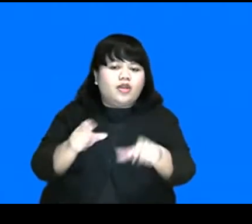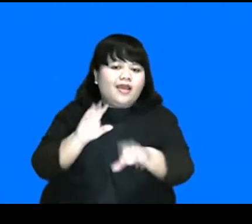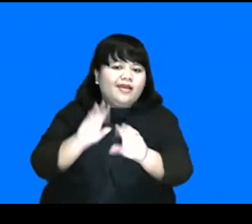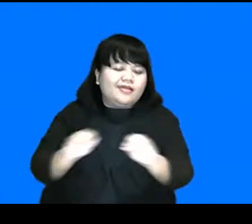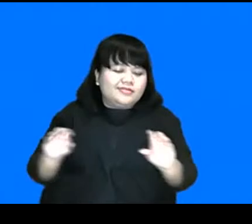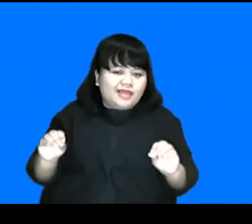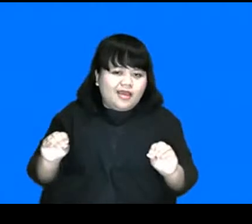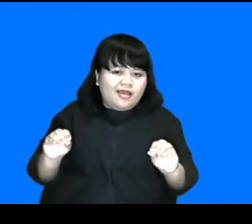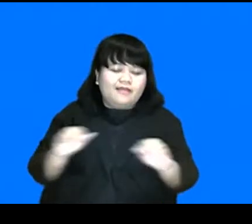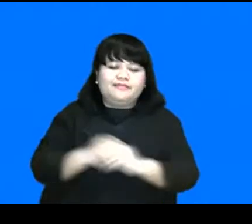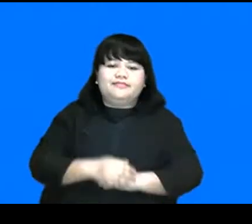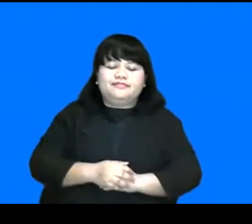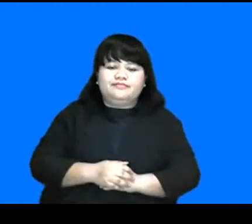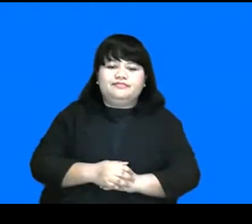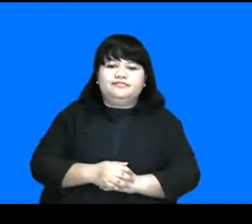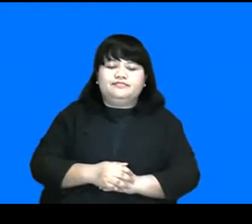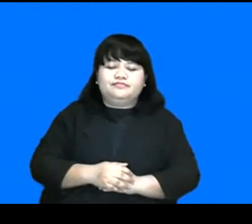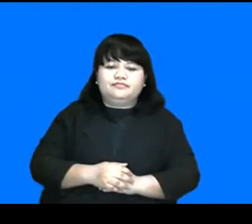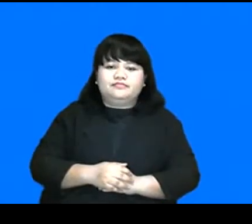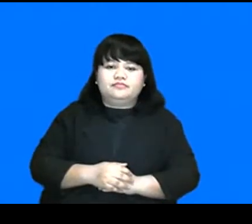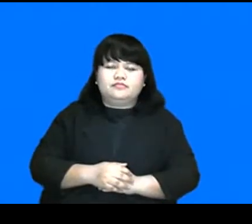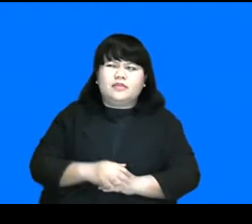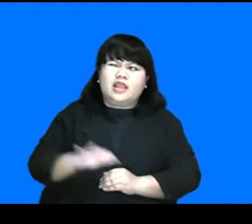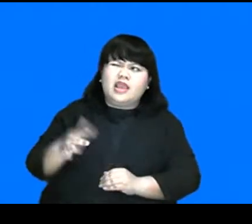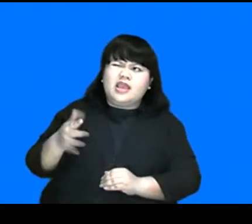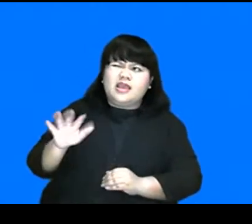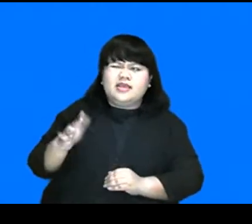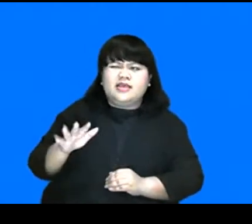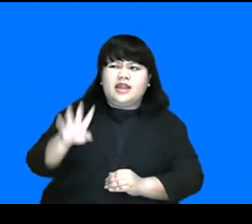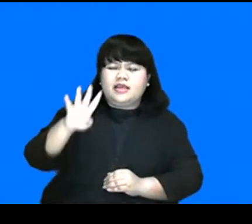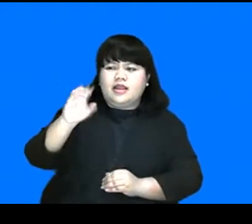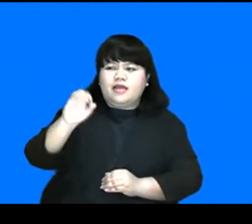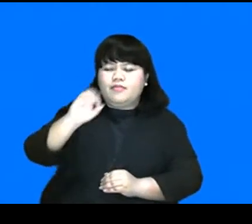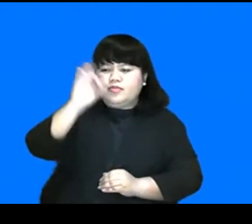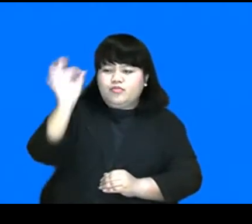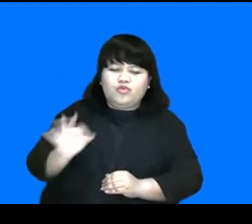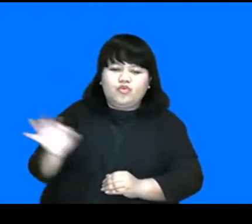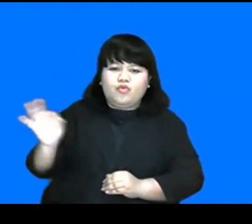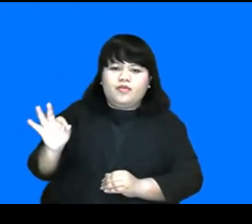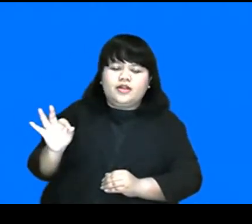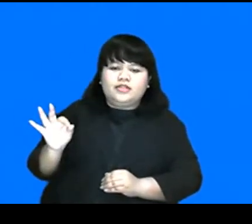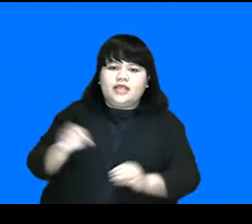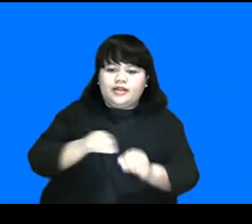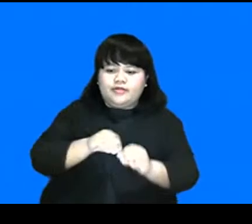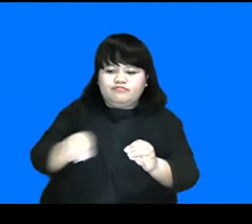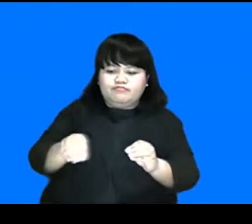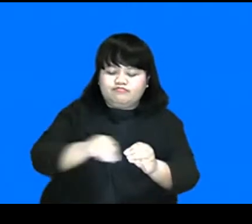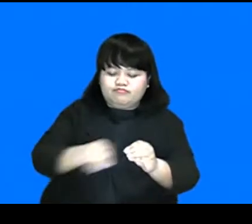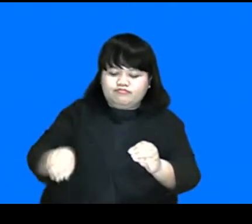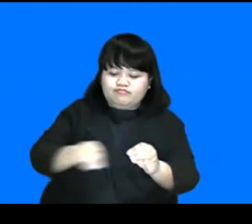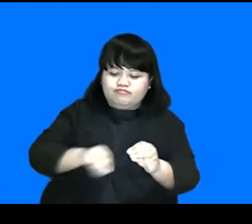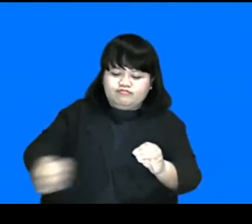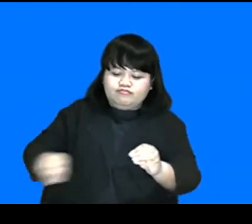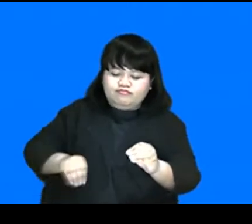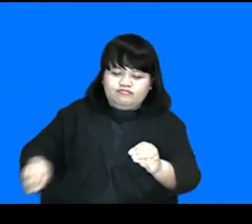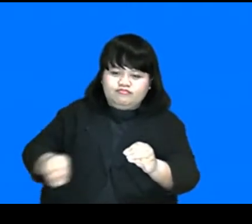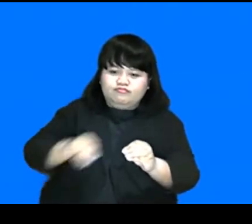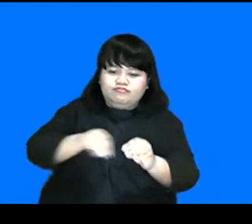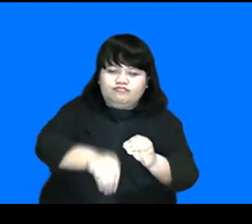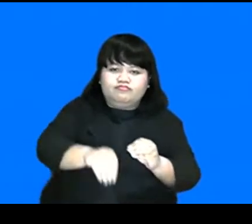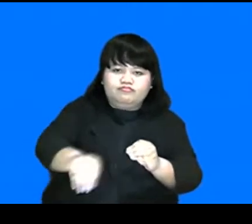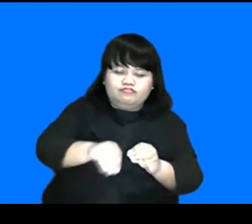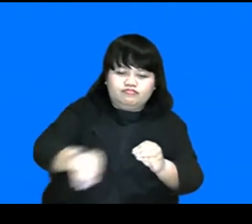to be 40% that is connected with agriculture. So it's again going to have this negative impact on